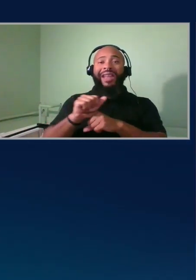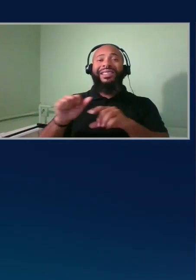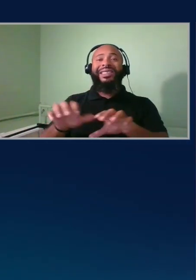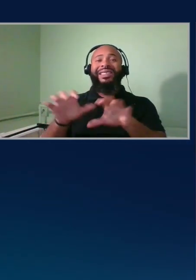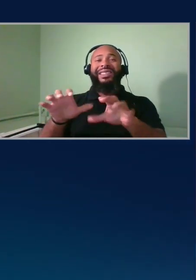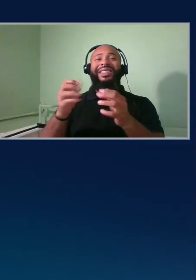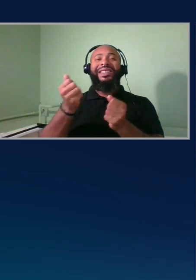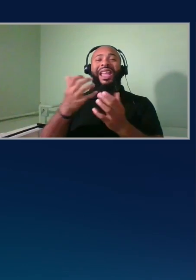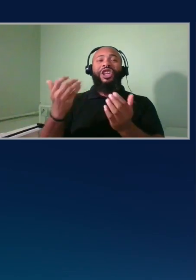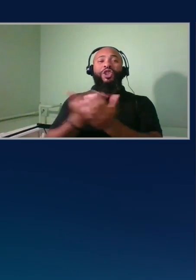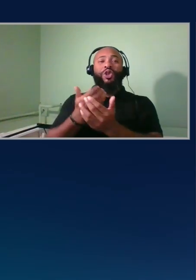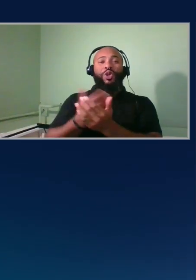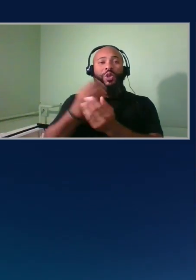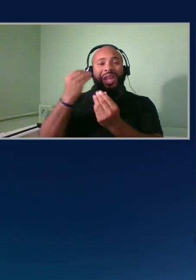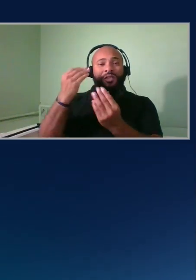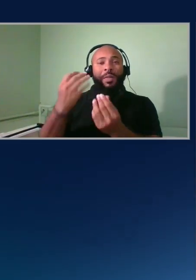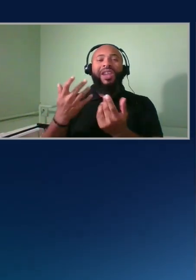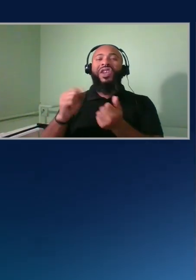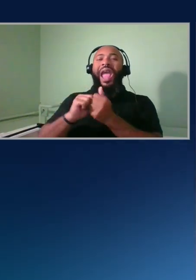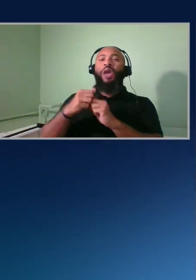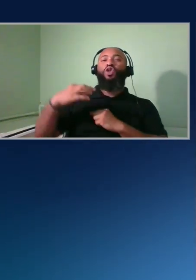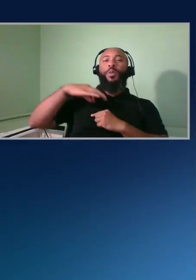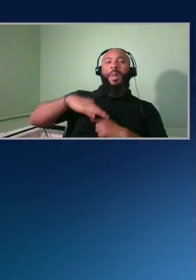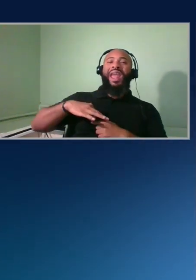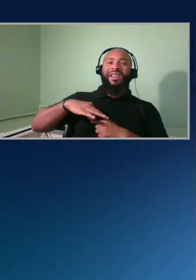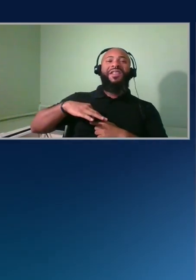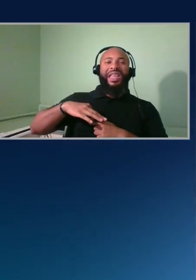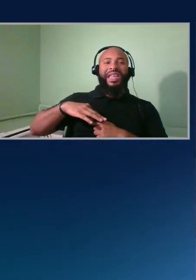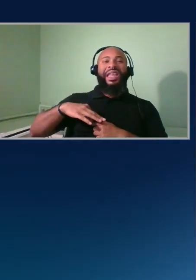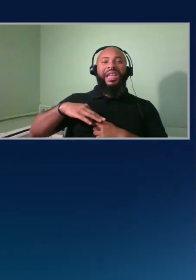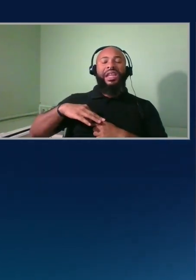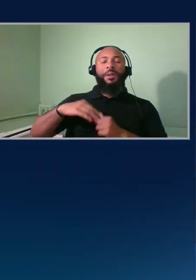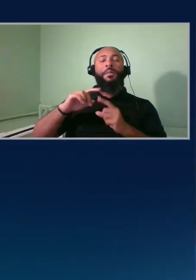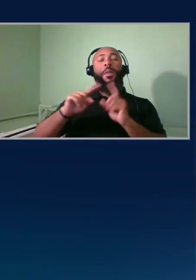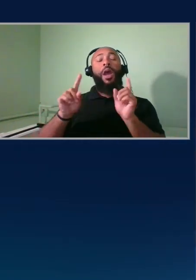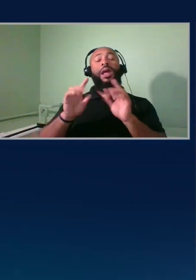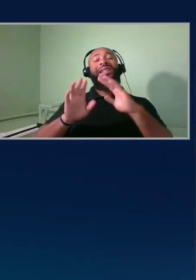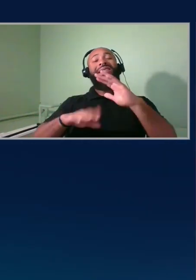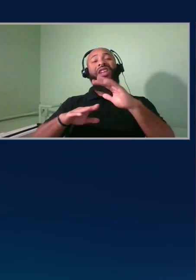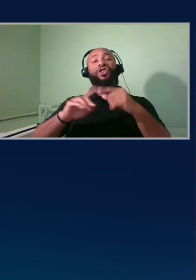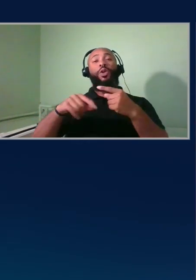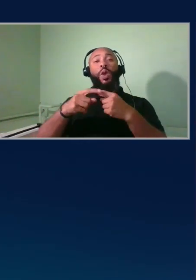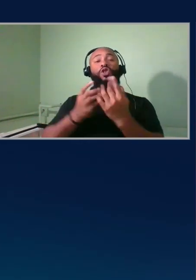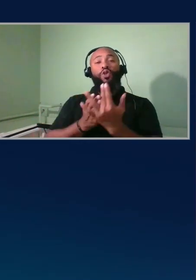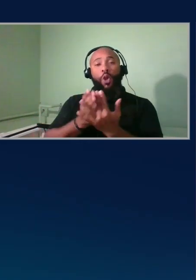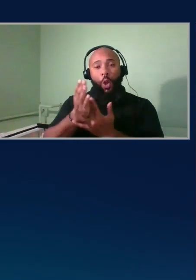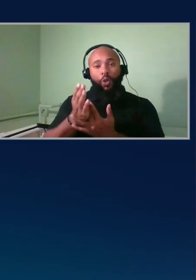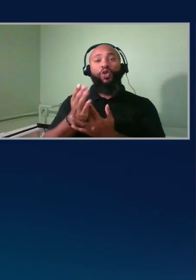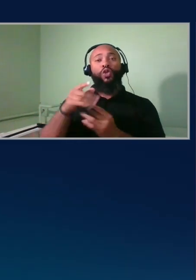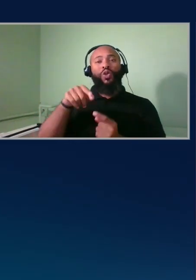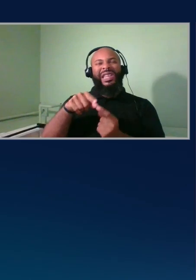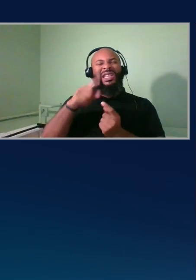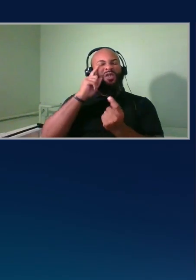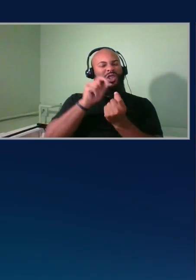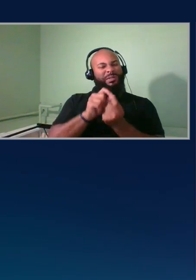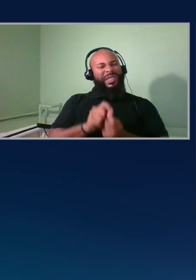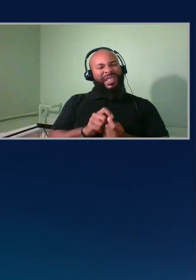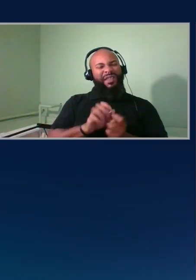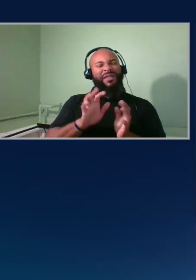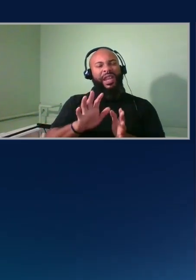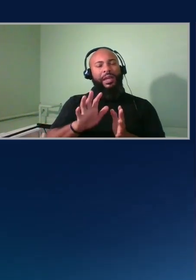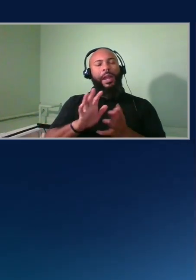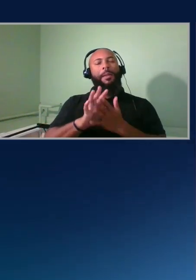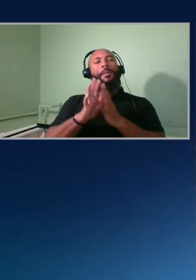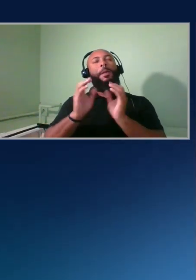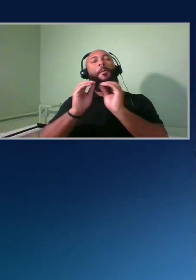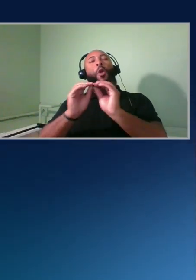sure. But essentially, when you walk through this, to be more specific and to be more very, very clear in